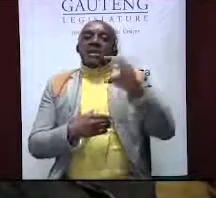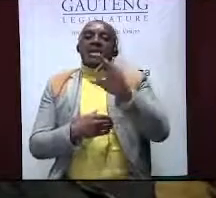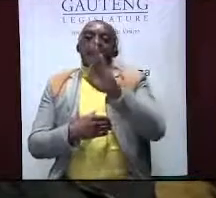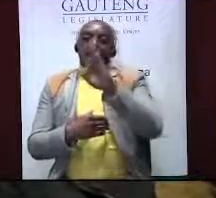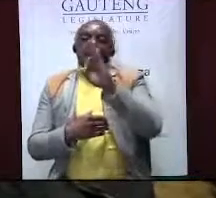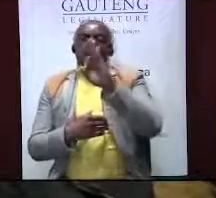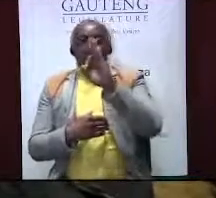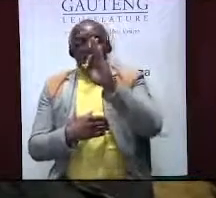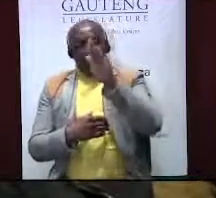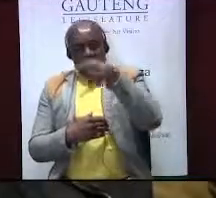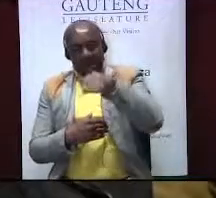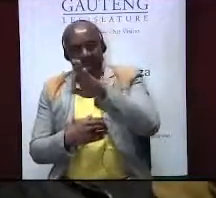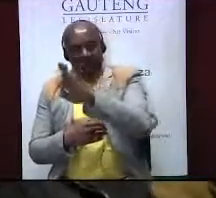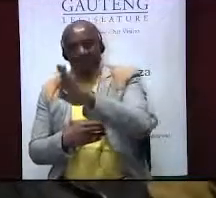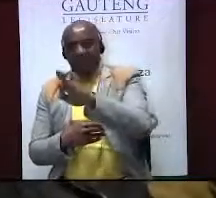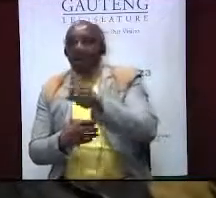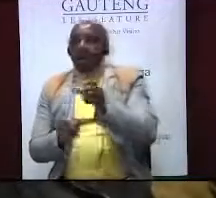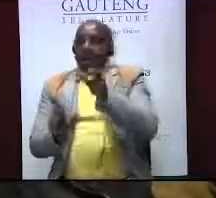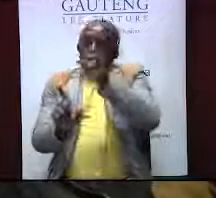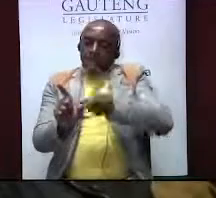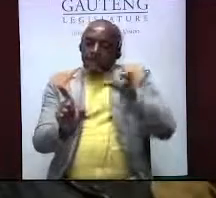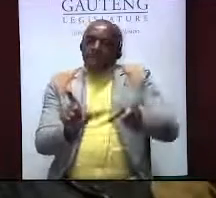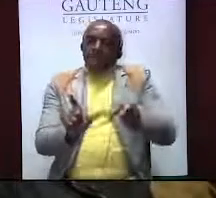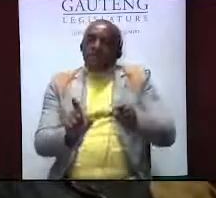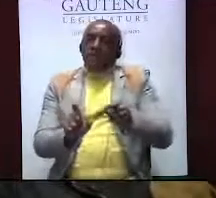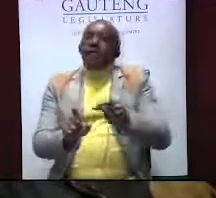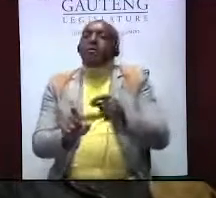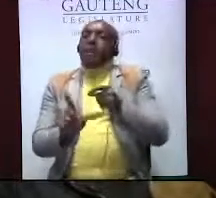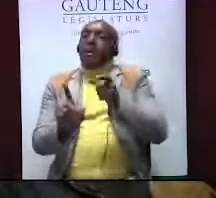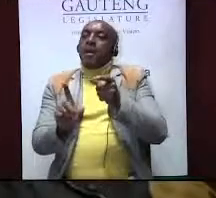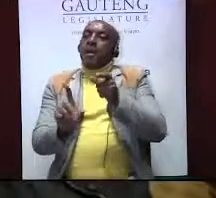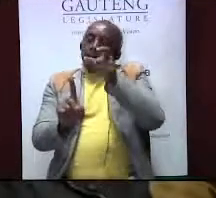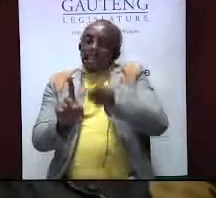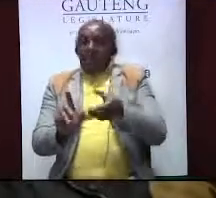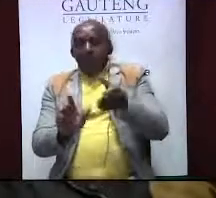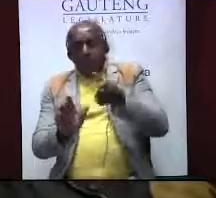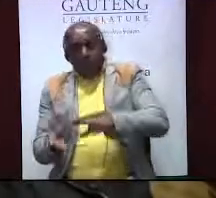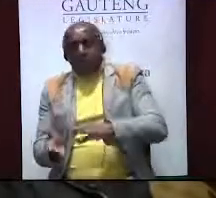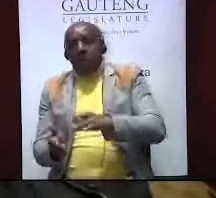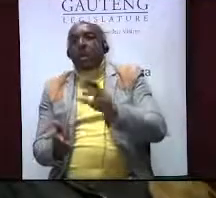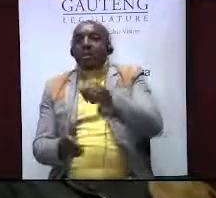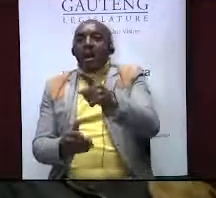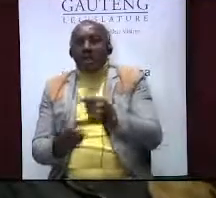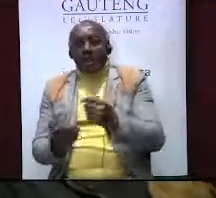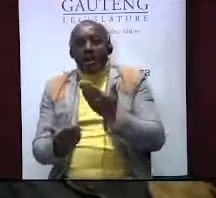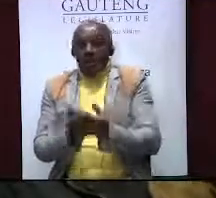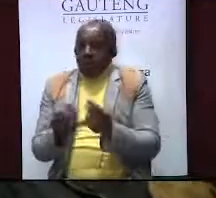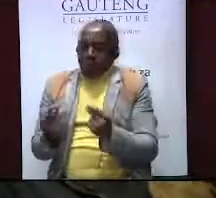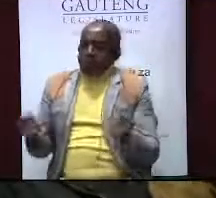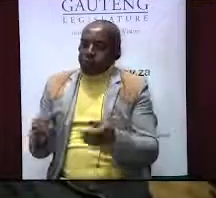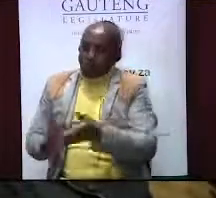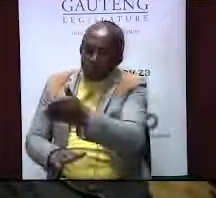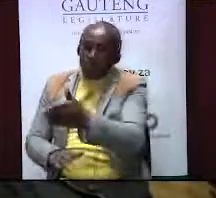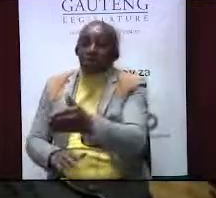gore go bulaiwa mme ka mola go tsana bona pele bo bona stop sale before maphodisa atla Next thing,